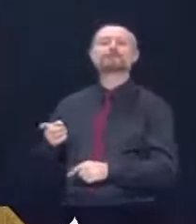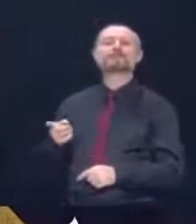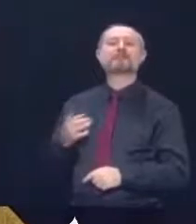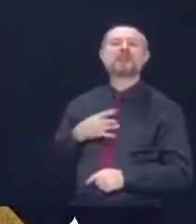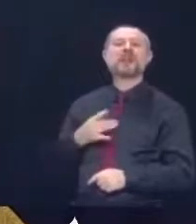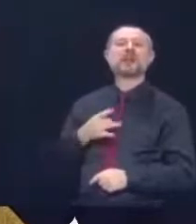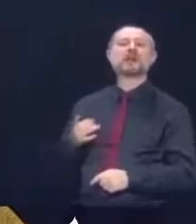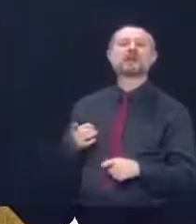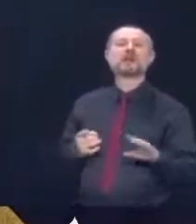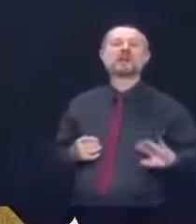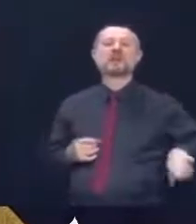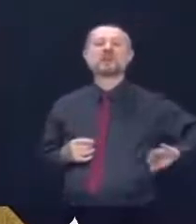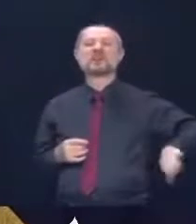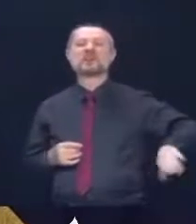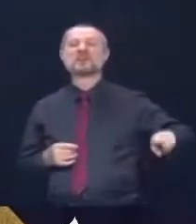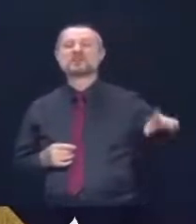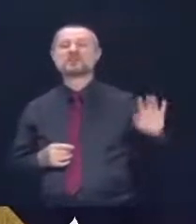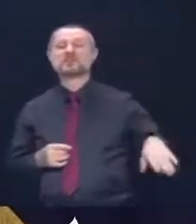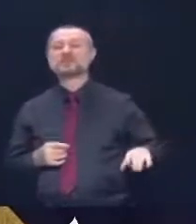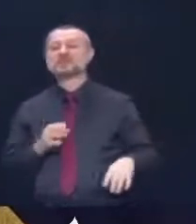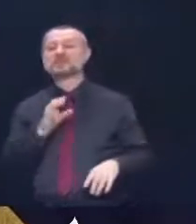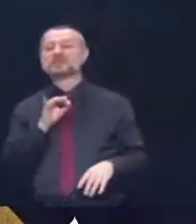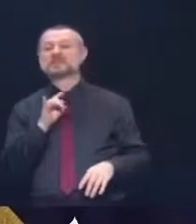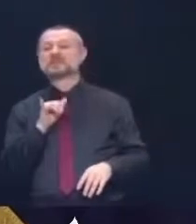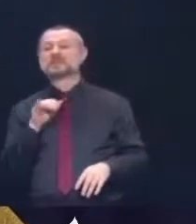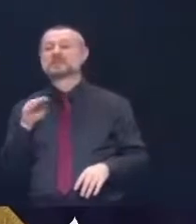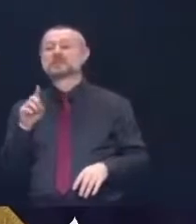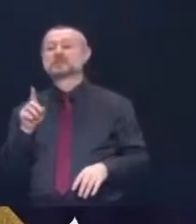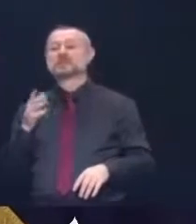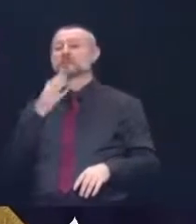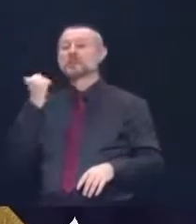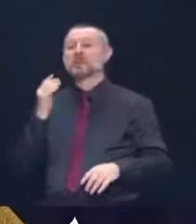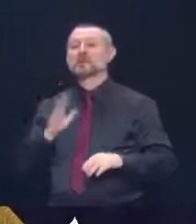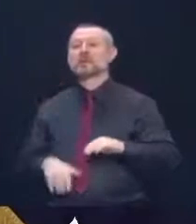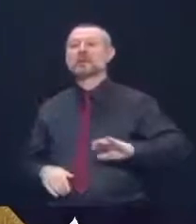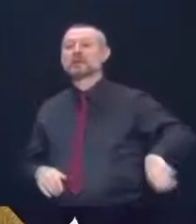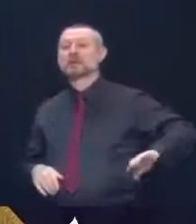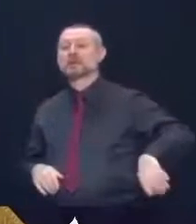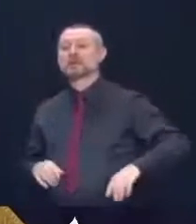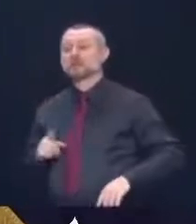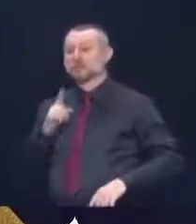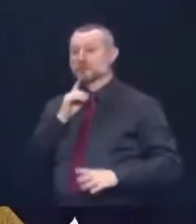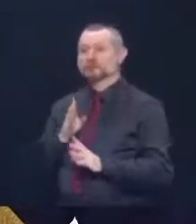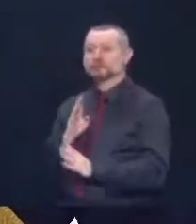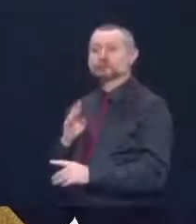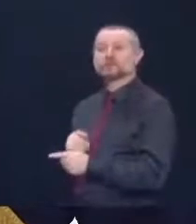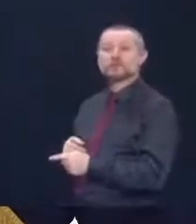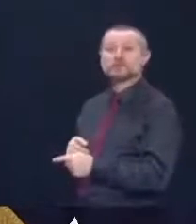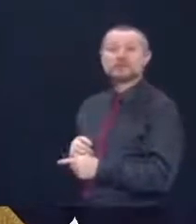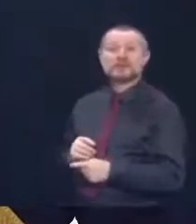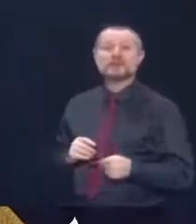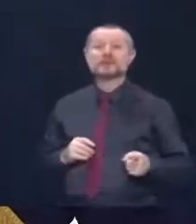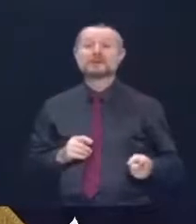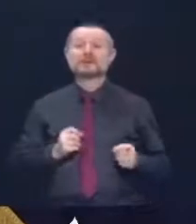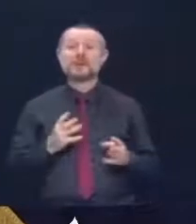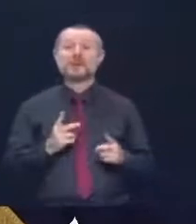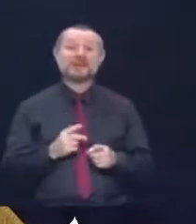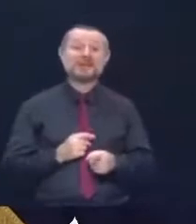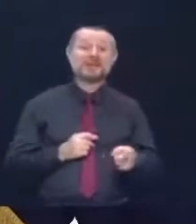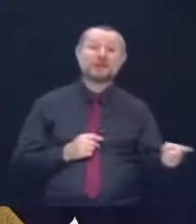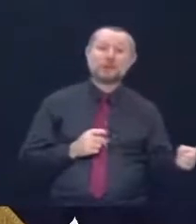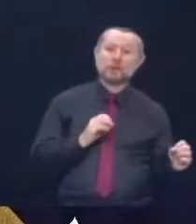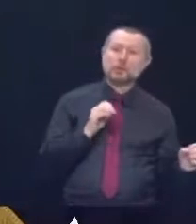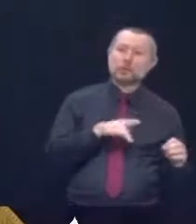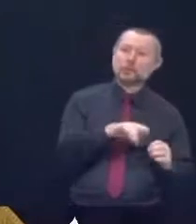than the other shop, or CityMD versus this one. But we have many of the 420 have no waiting lines at